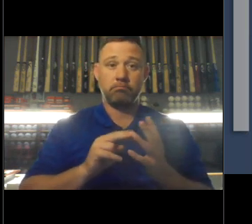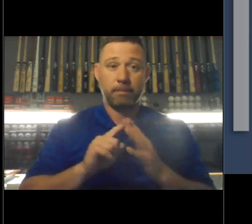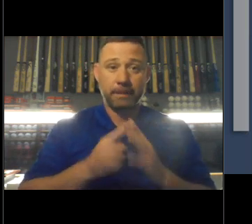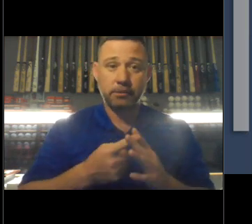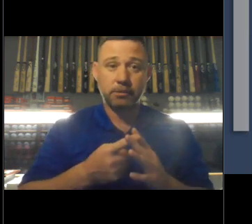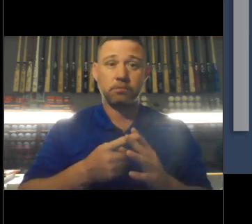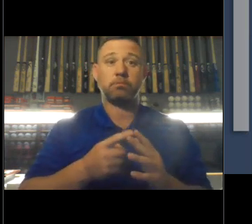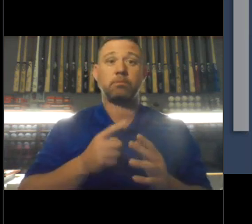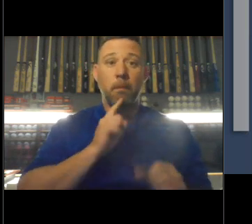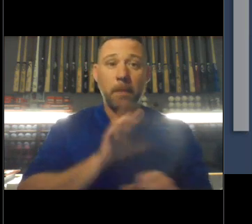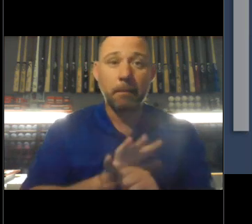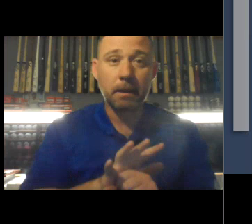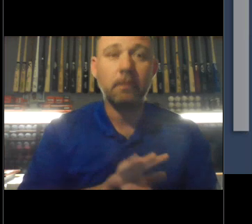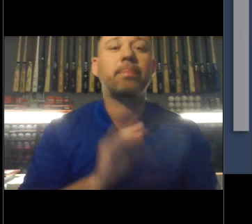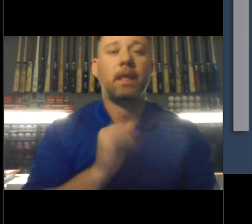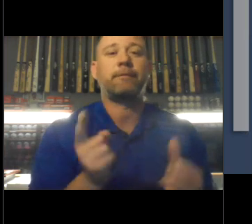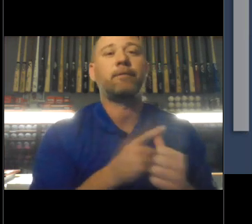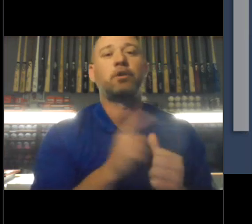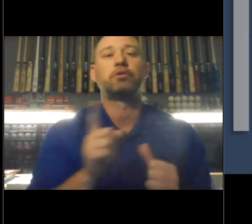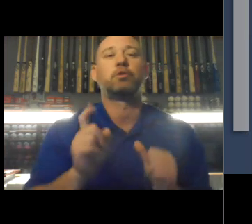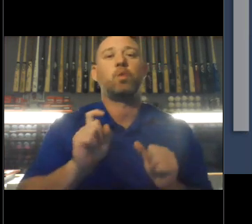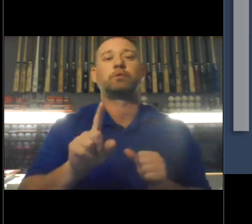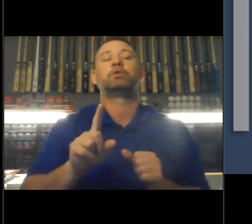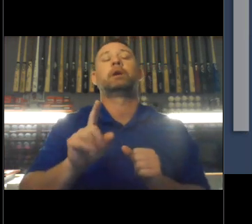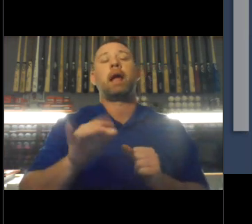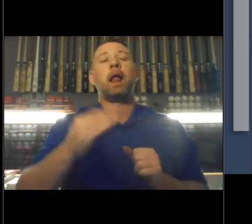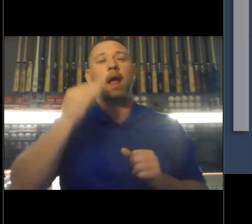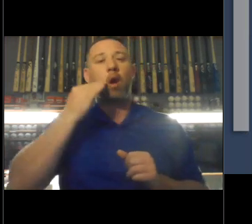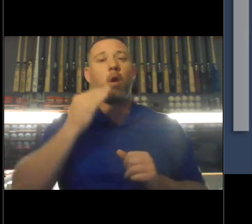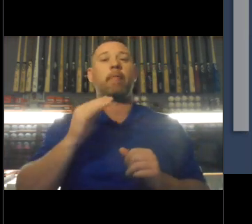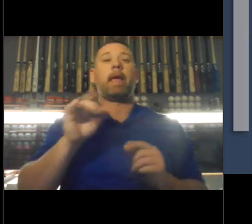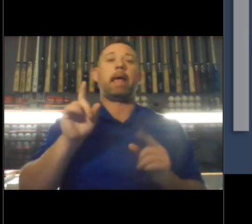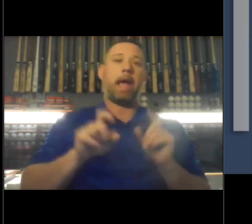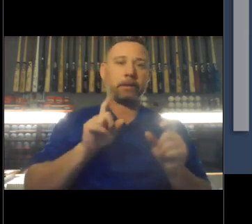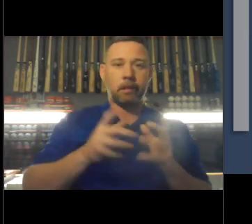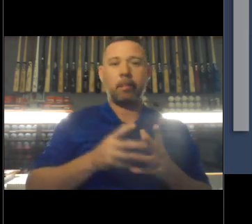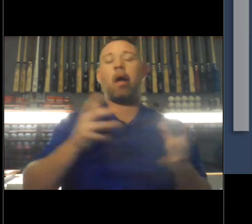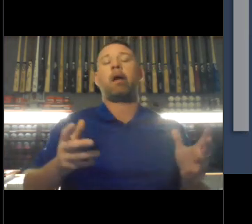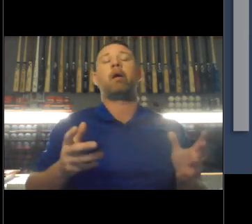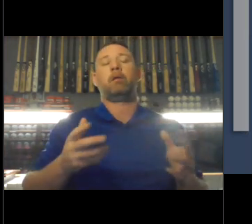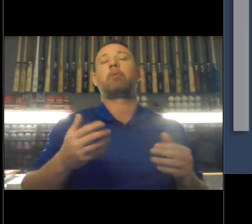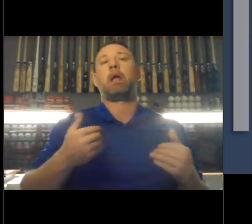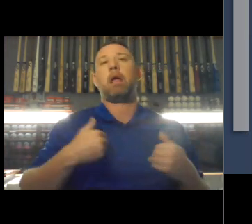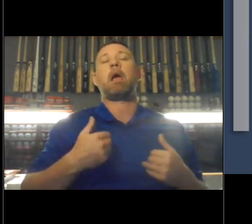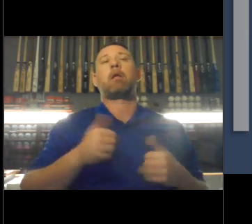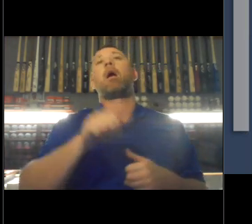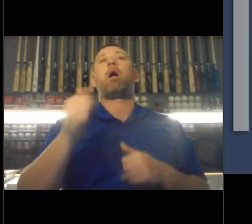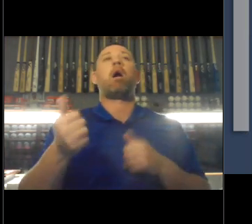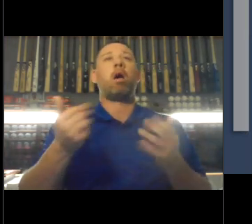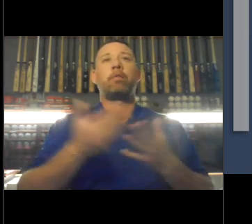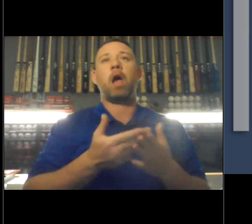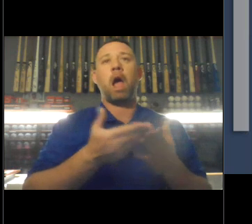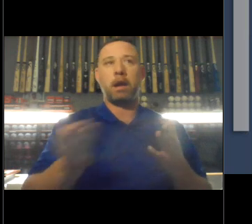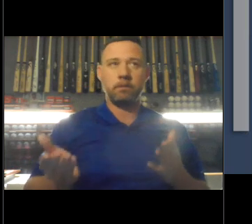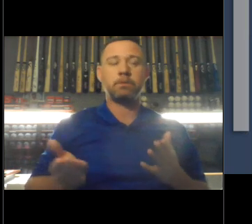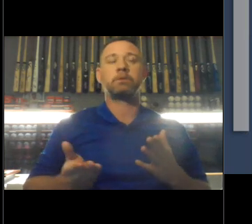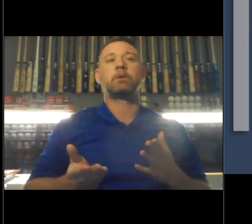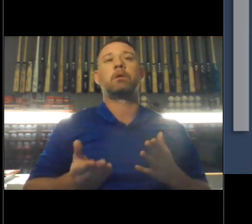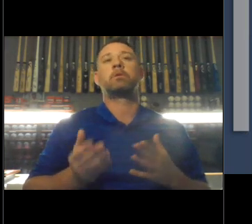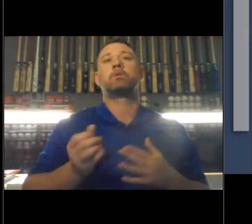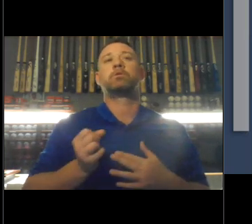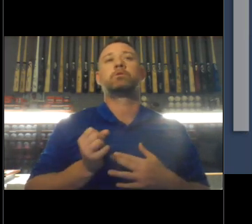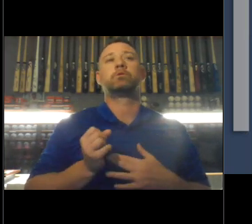commitment? That's the first question. And I know they asked a lot, and they had a lot of other items that they had on there. And